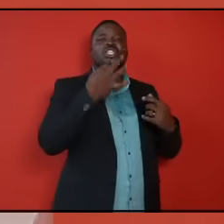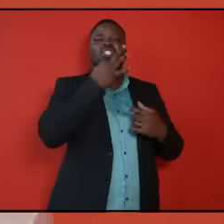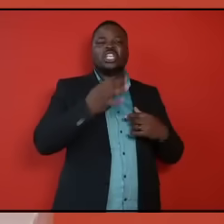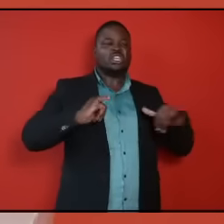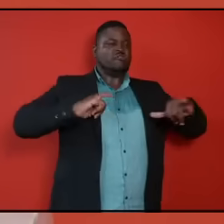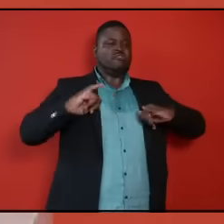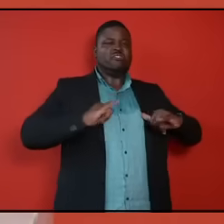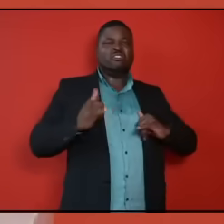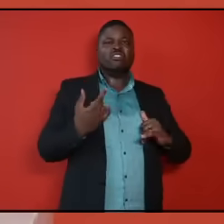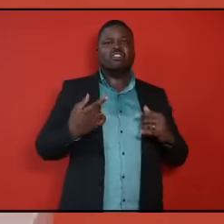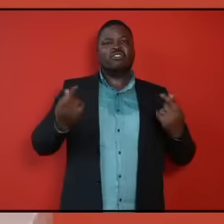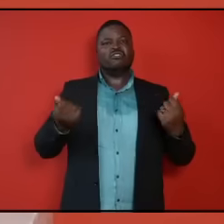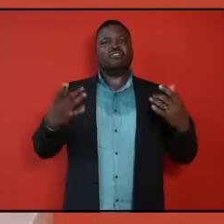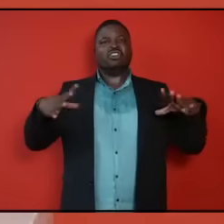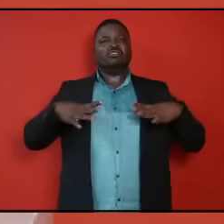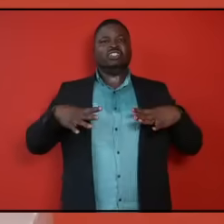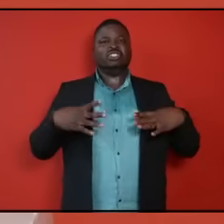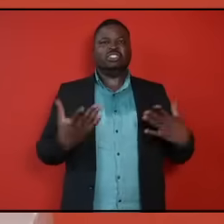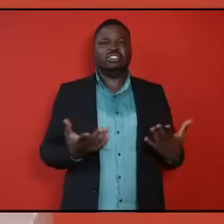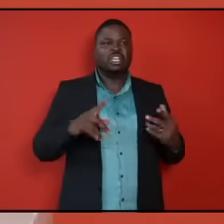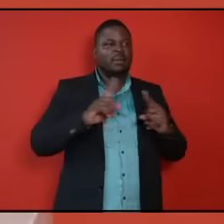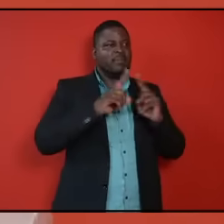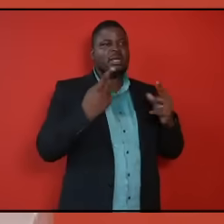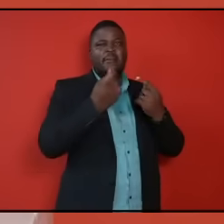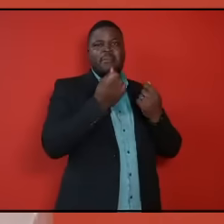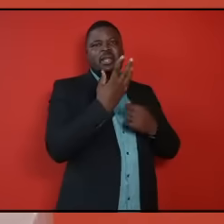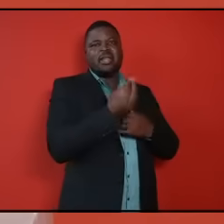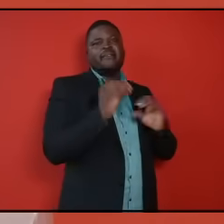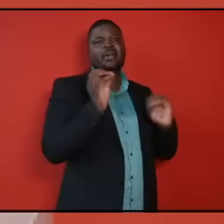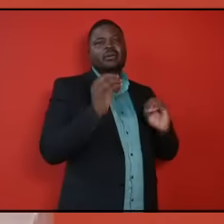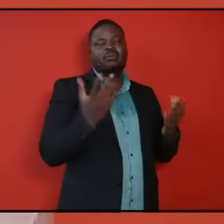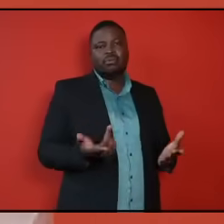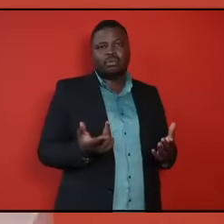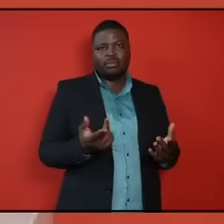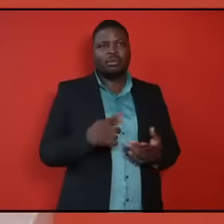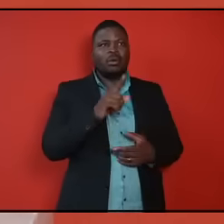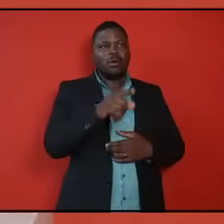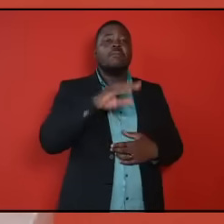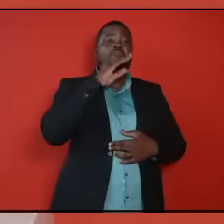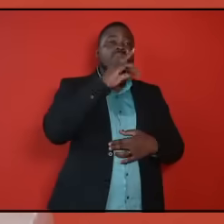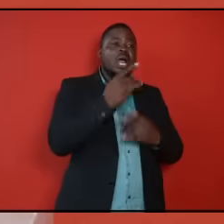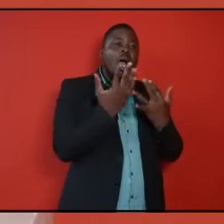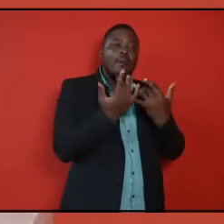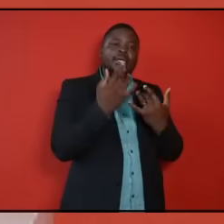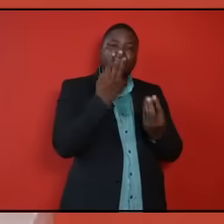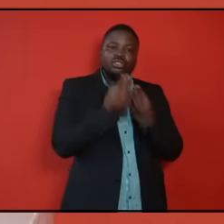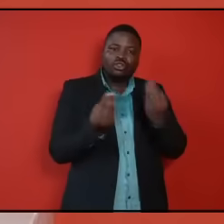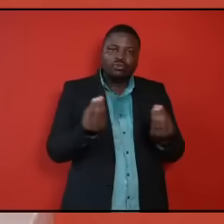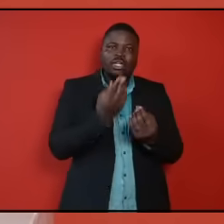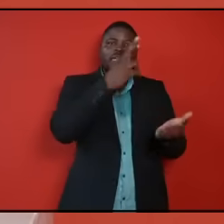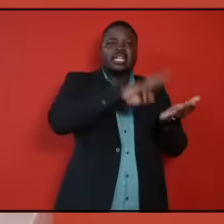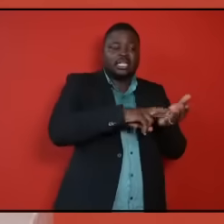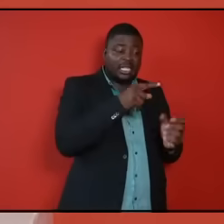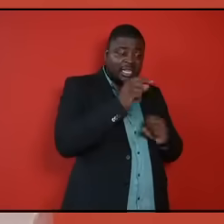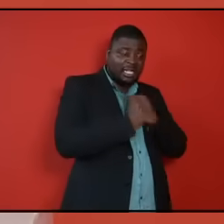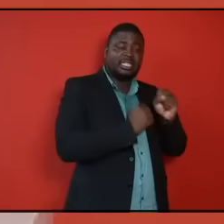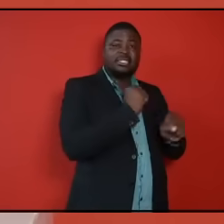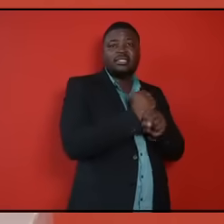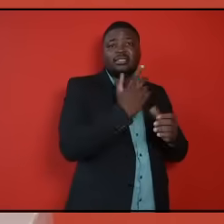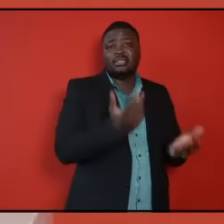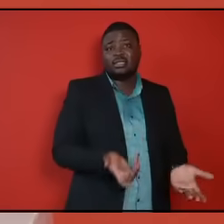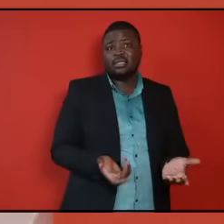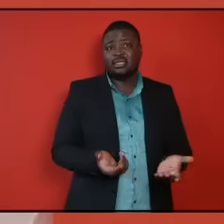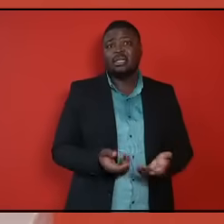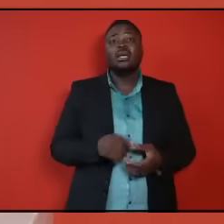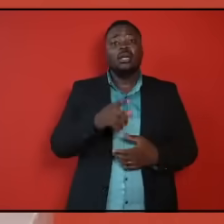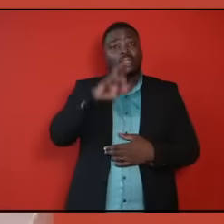children did they register this year? How many children do they take to school? Do you know how many children do